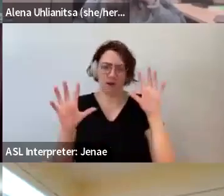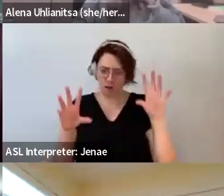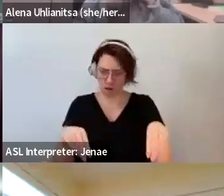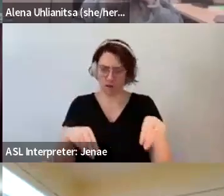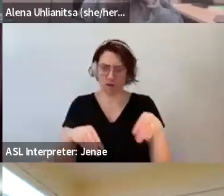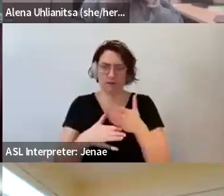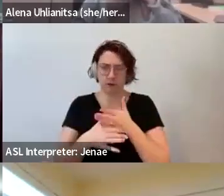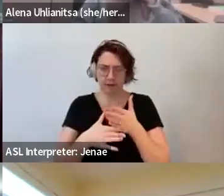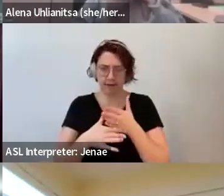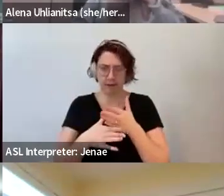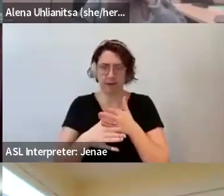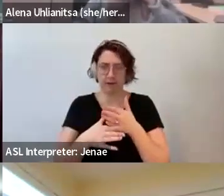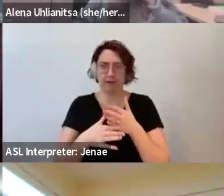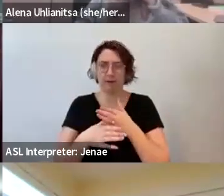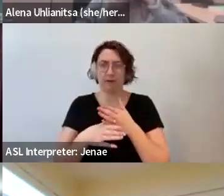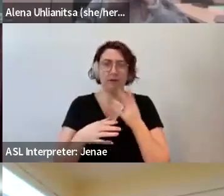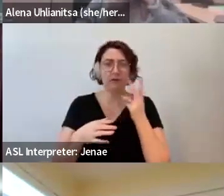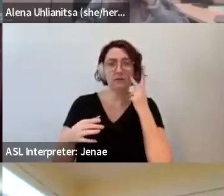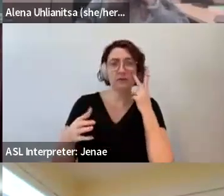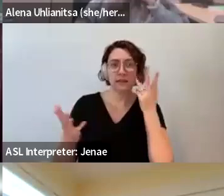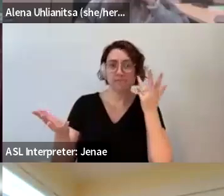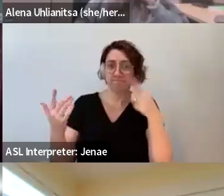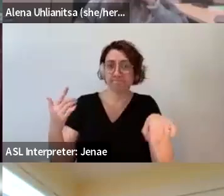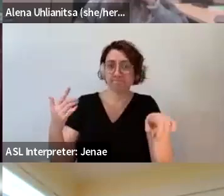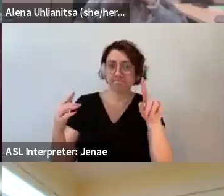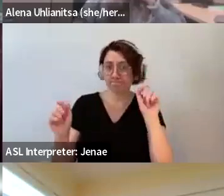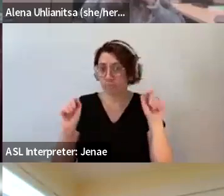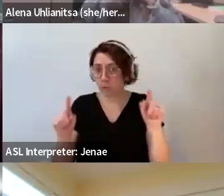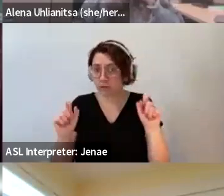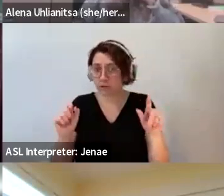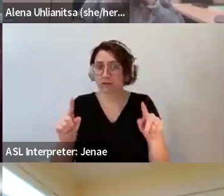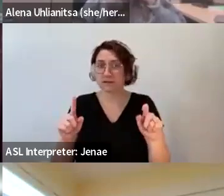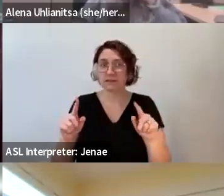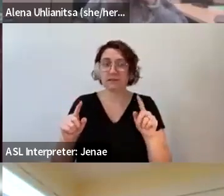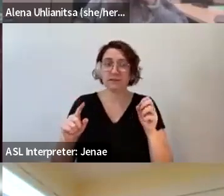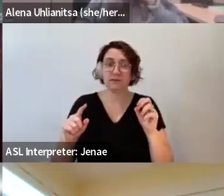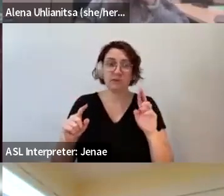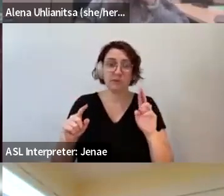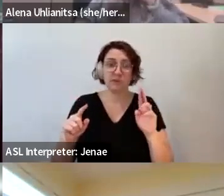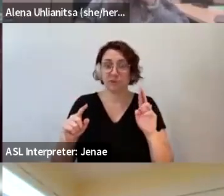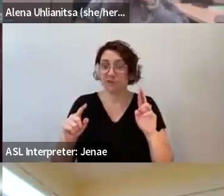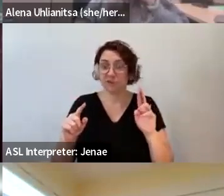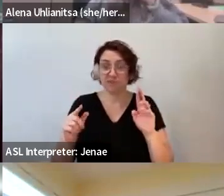screen and see what questions folks have or